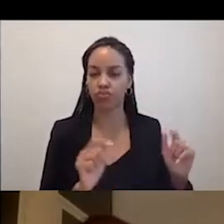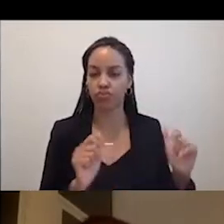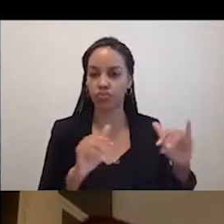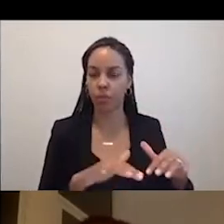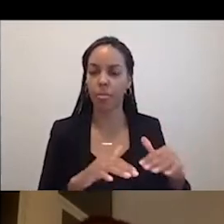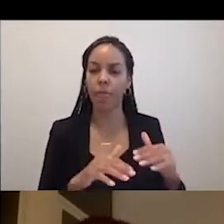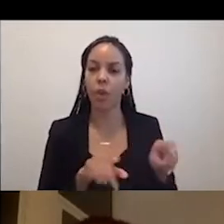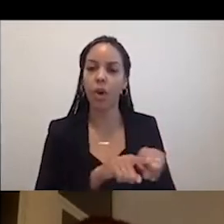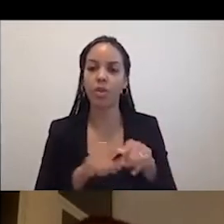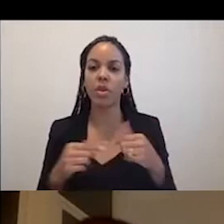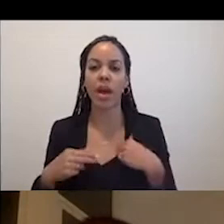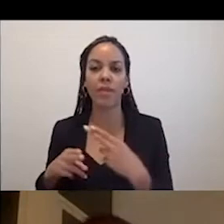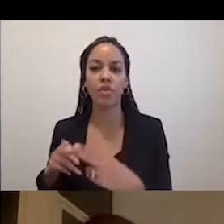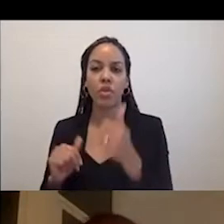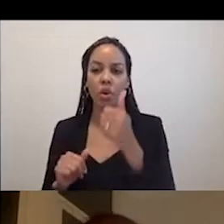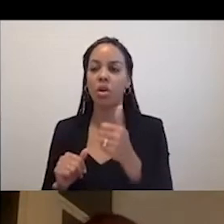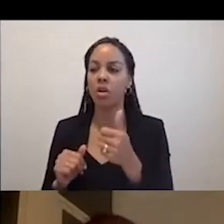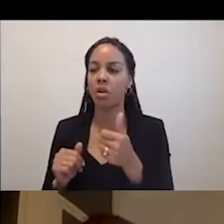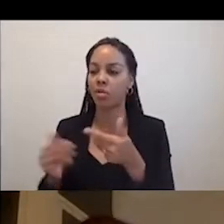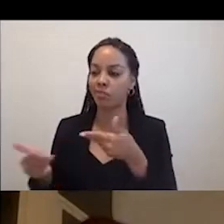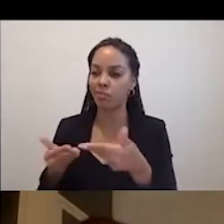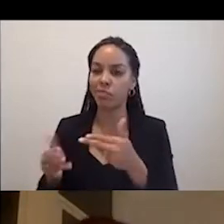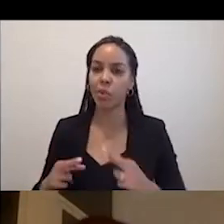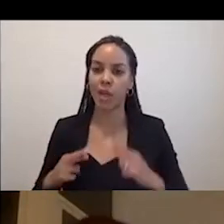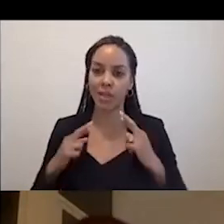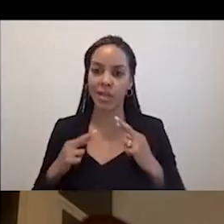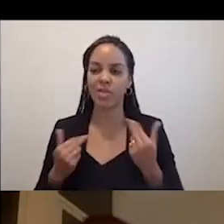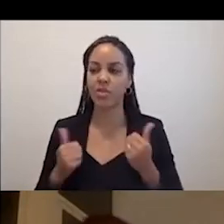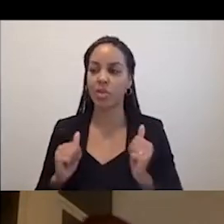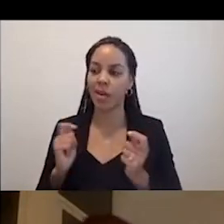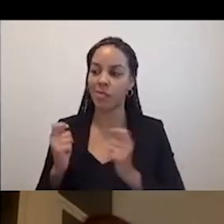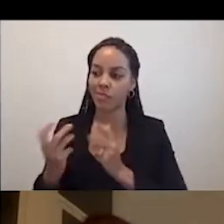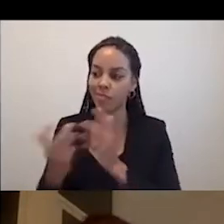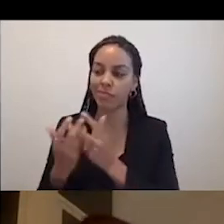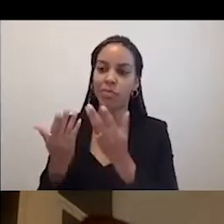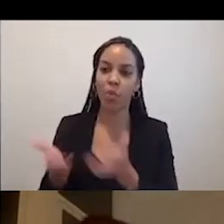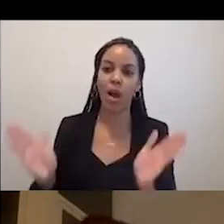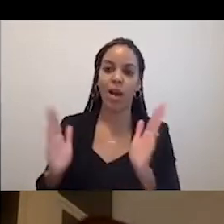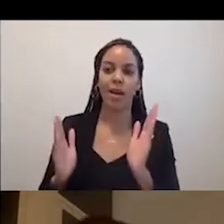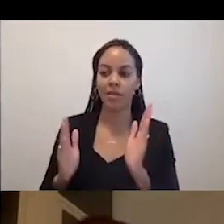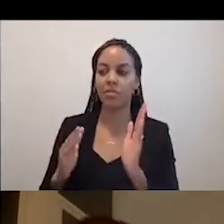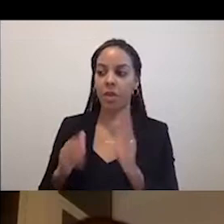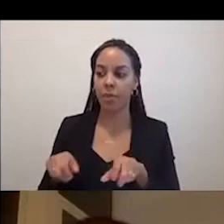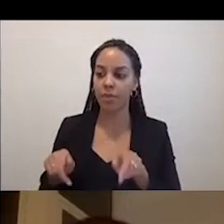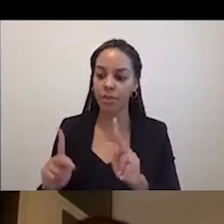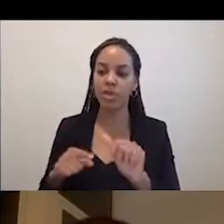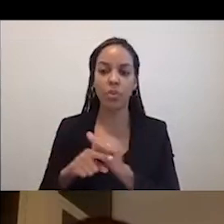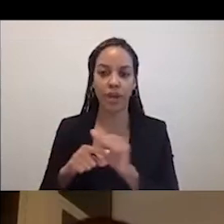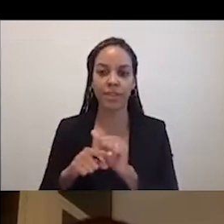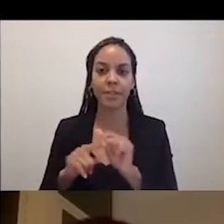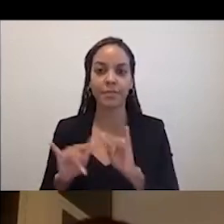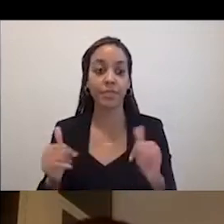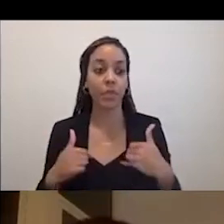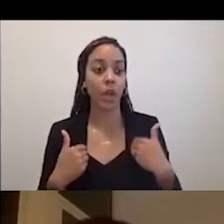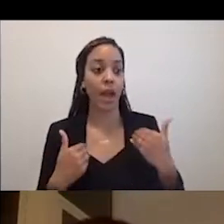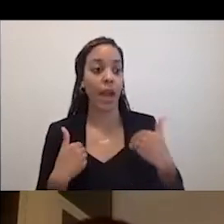shorter guest residencies in order to accommodate a wider range of opportunities and practices. We give financial support to